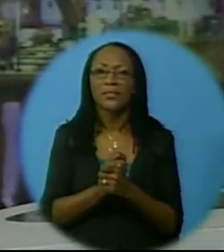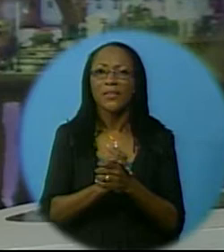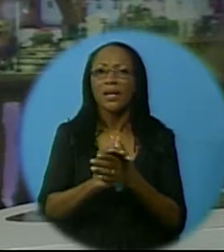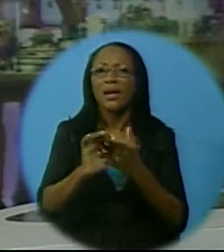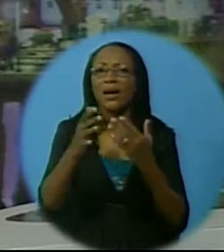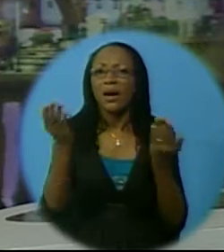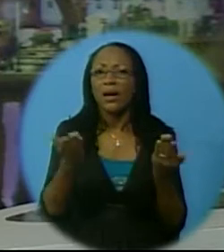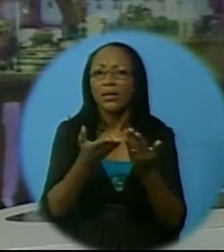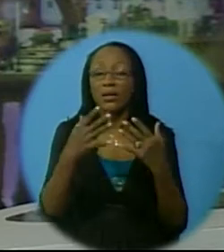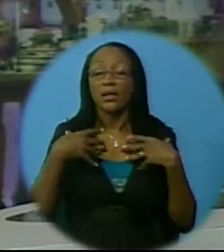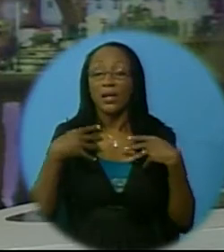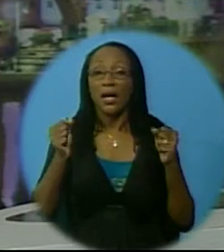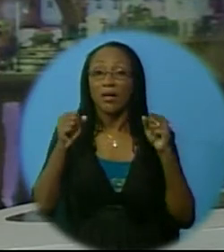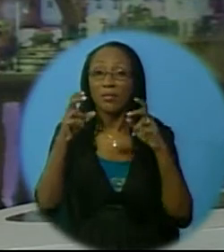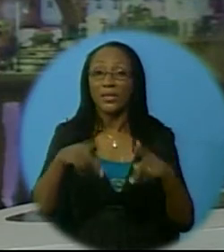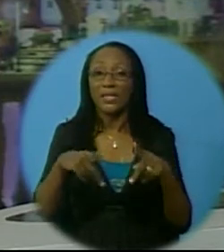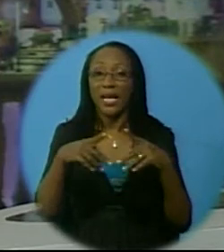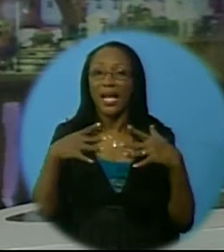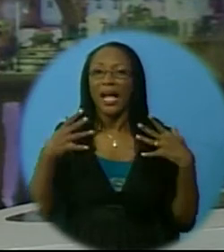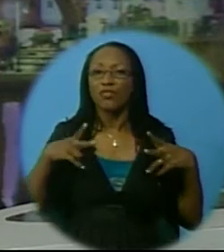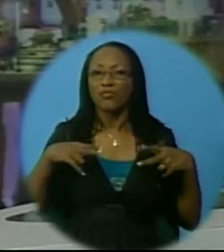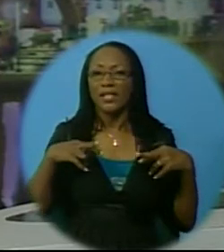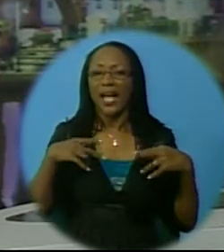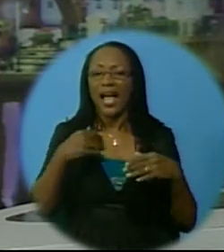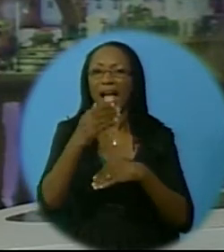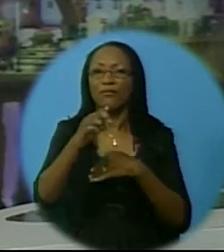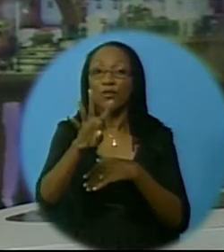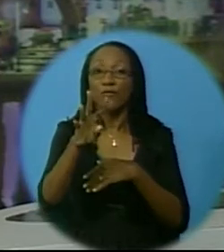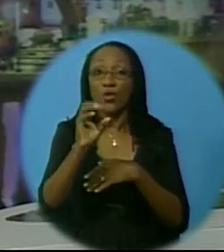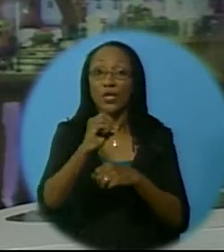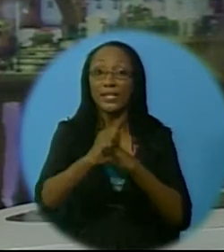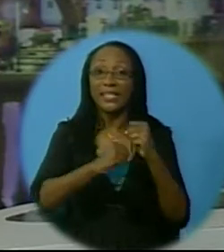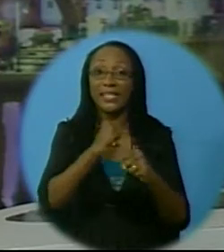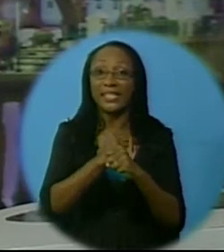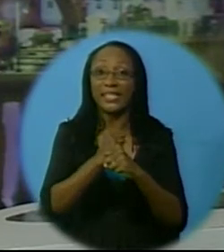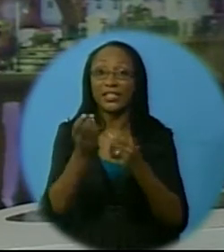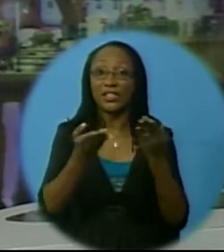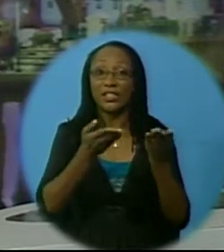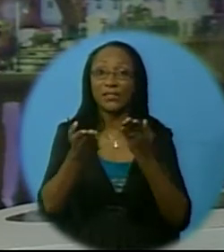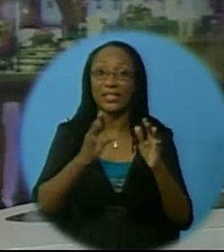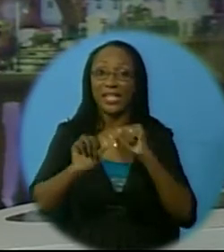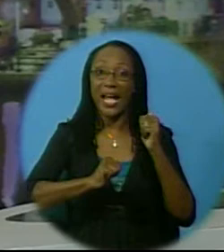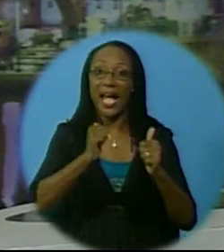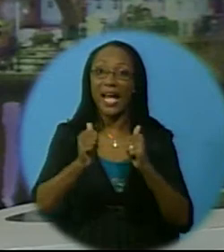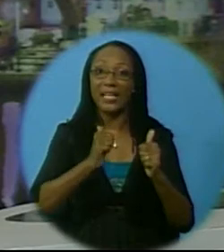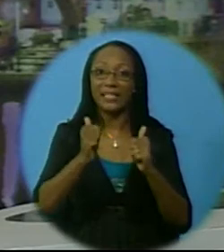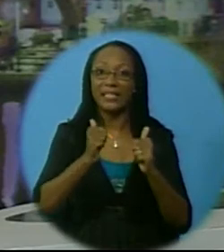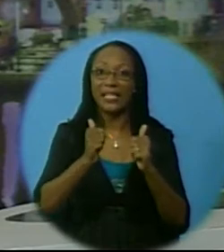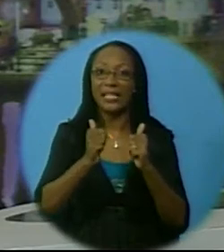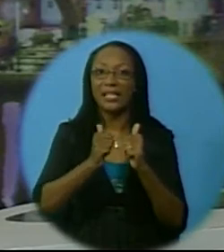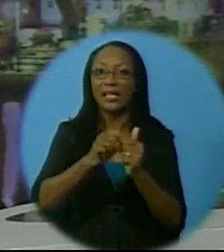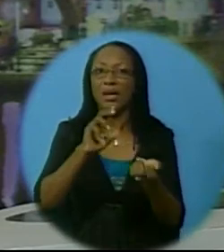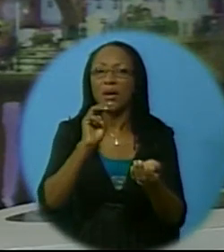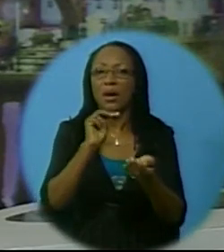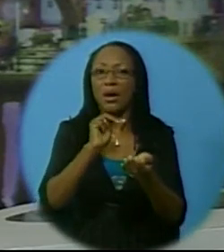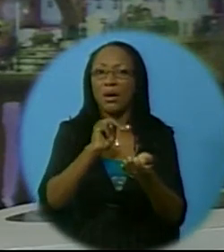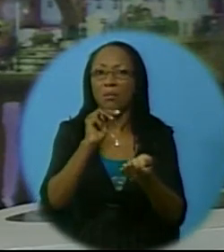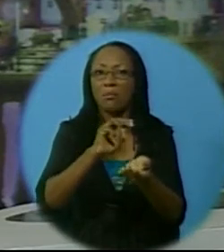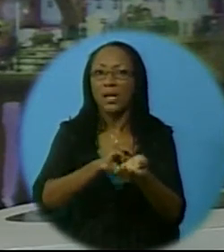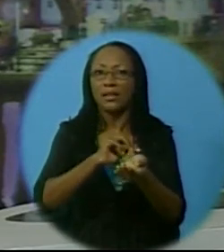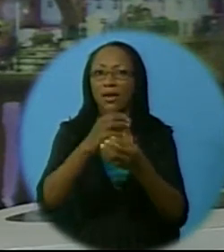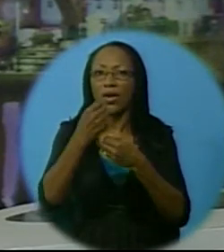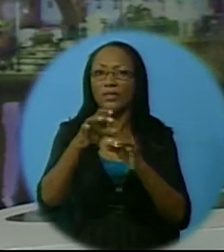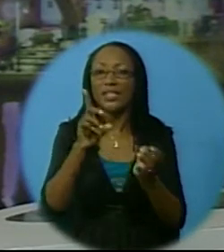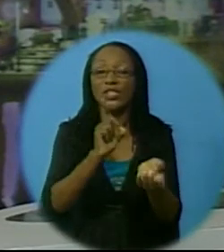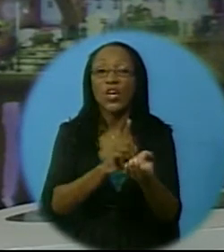top local health official has retired after 40 years of service. It's the acting chief medical officer, Dr. Elizabeth Ferdinand,